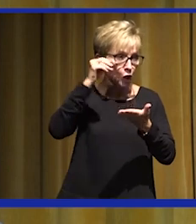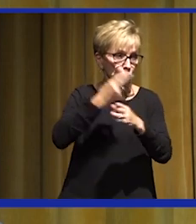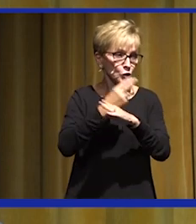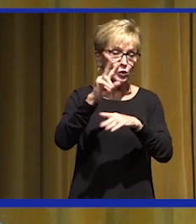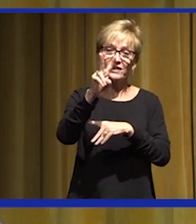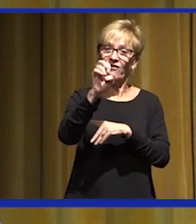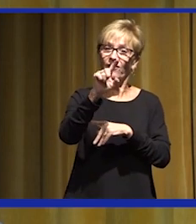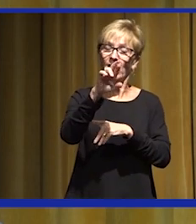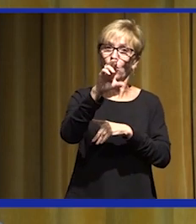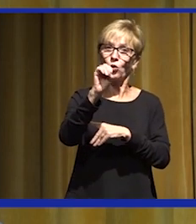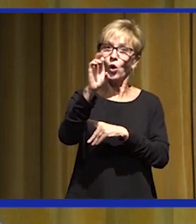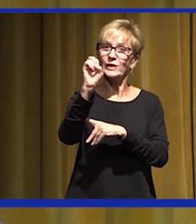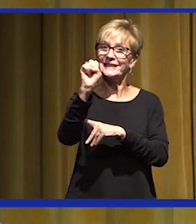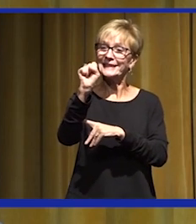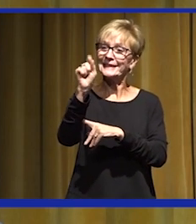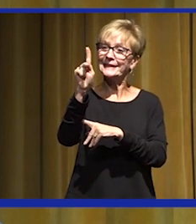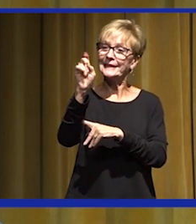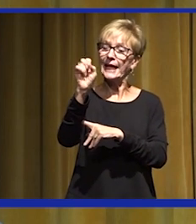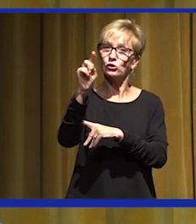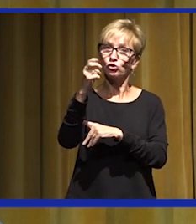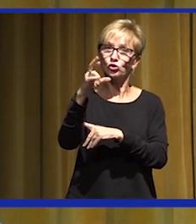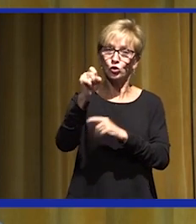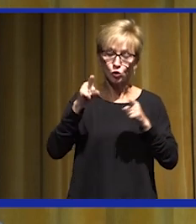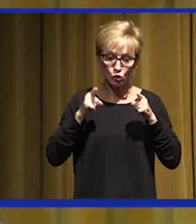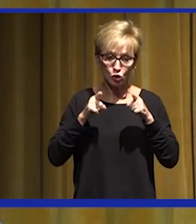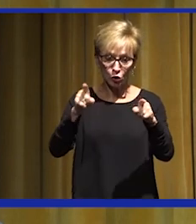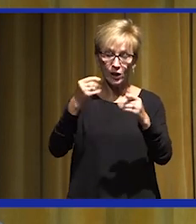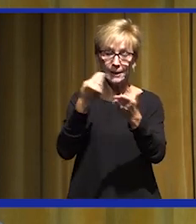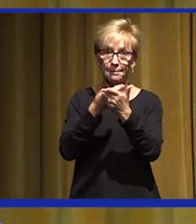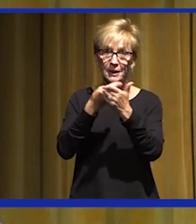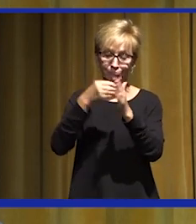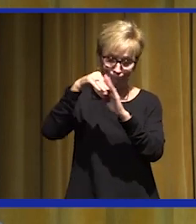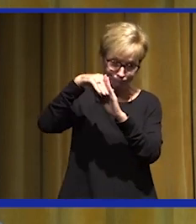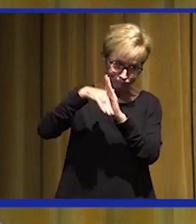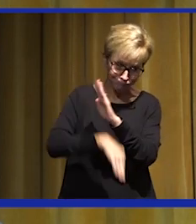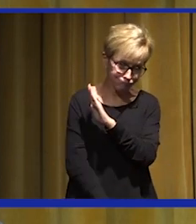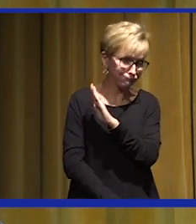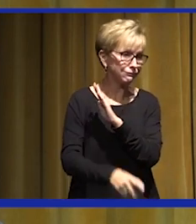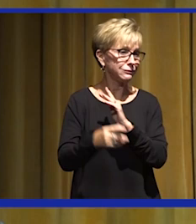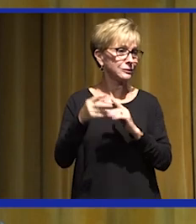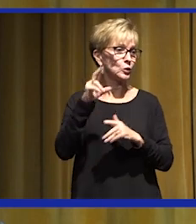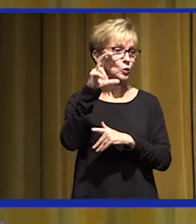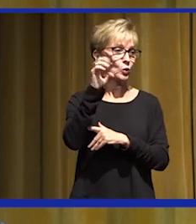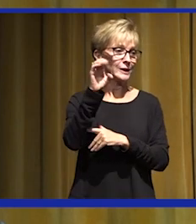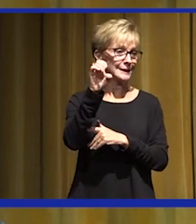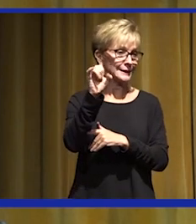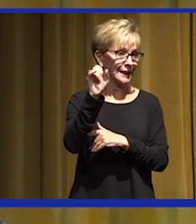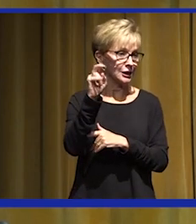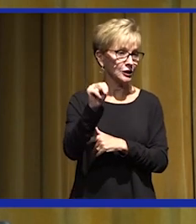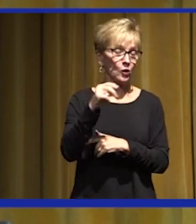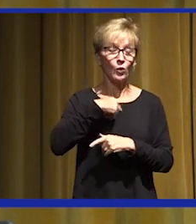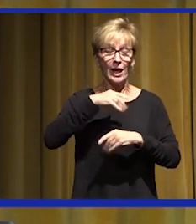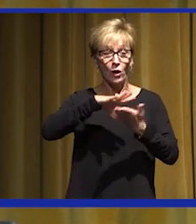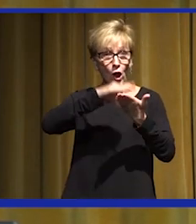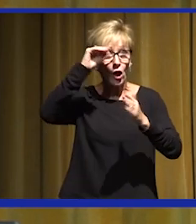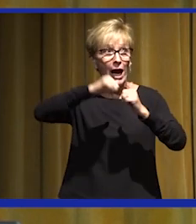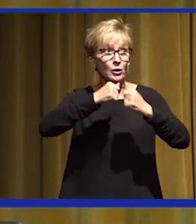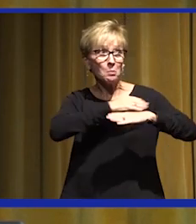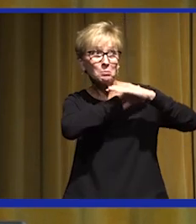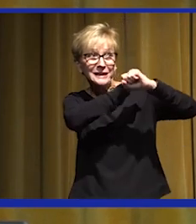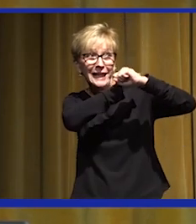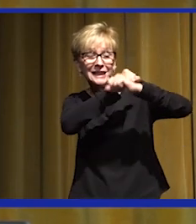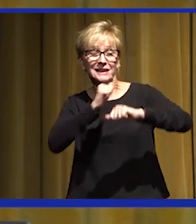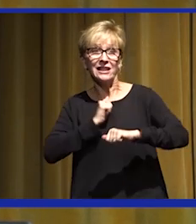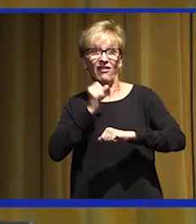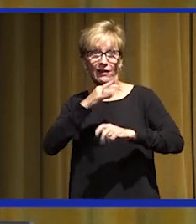recession. As we learned our multiplication tables, we were also being taught how to best shield ourselves from intruders after the Sandy